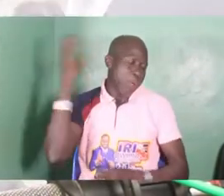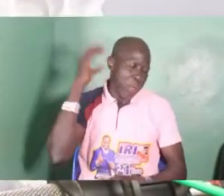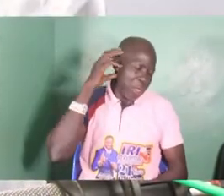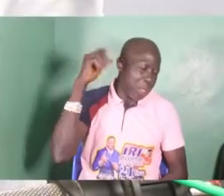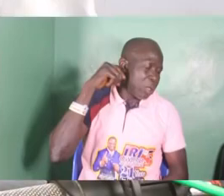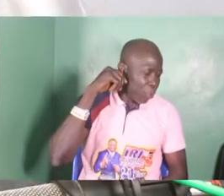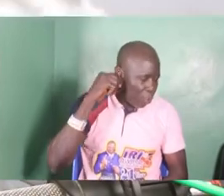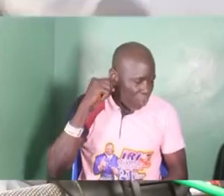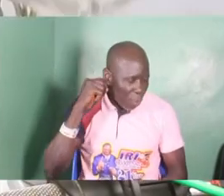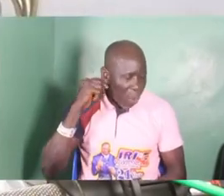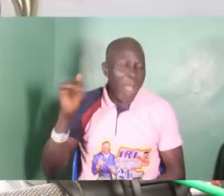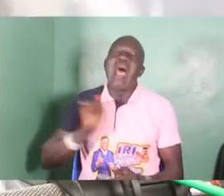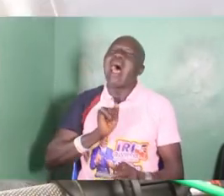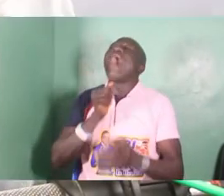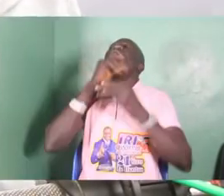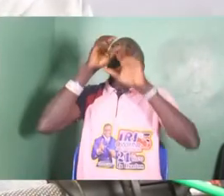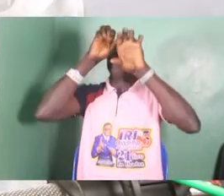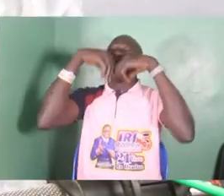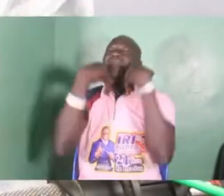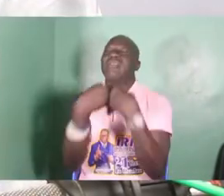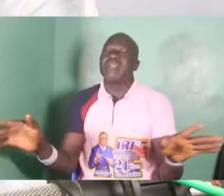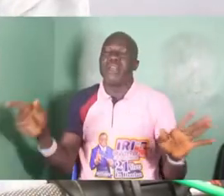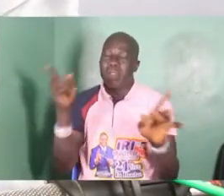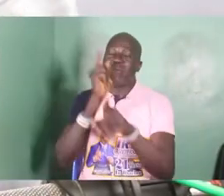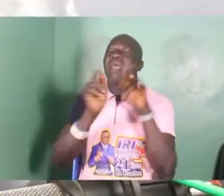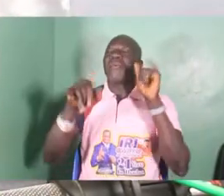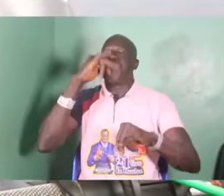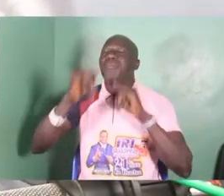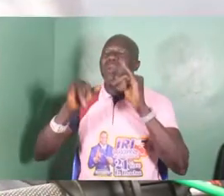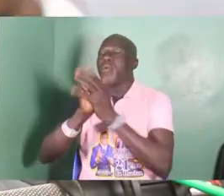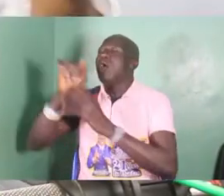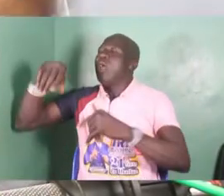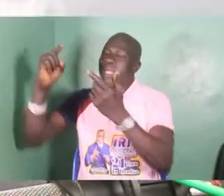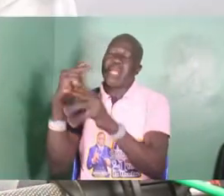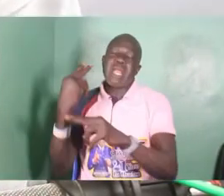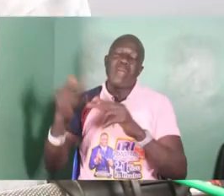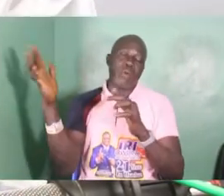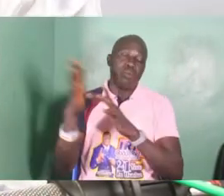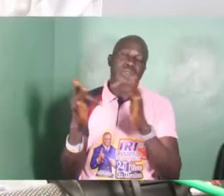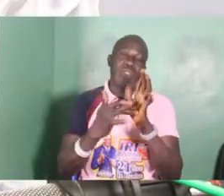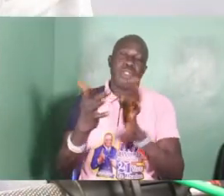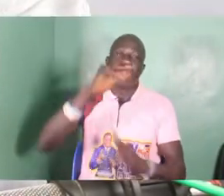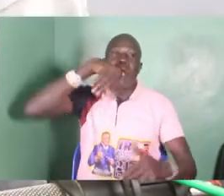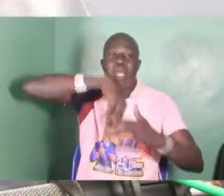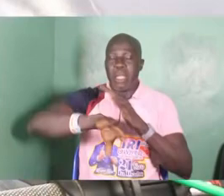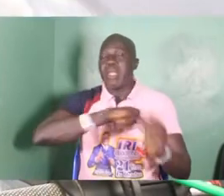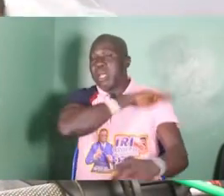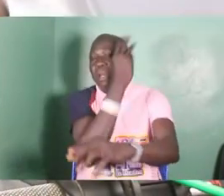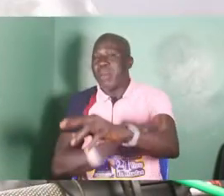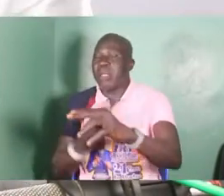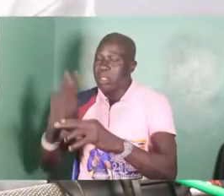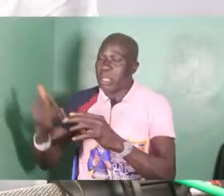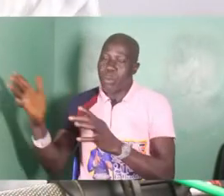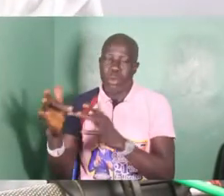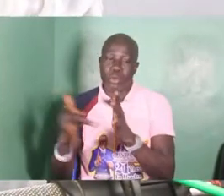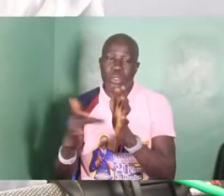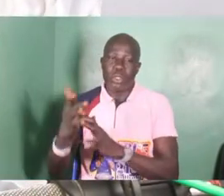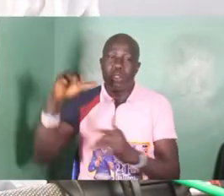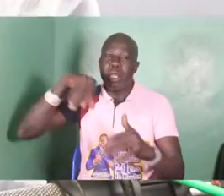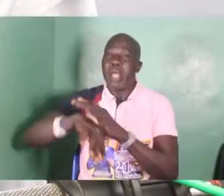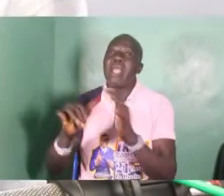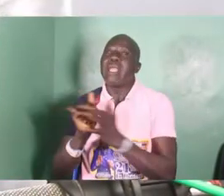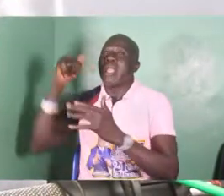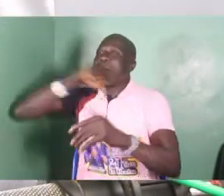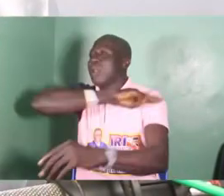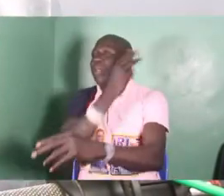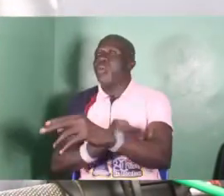báyìí. I gave it to my head. Èmi ó dáhùn yẹn láàyè. I will justify people. Níjọ́ àlàyé ké. In the name of Jesus. Waliba Sondori. In the mighty name Credo. Of Jesus.